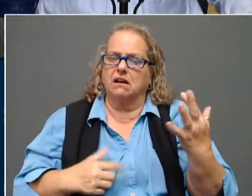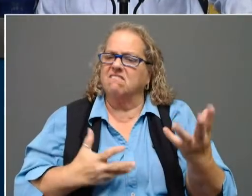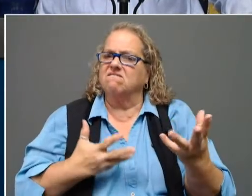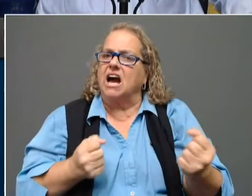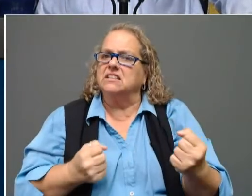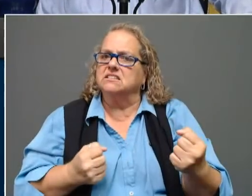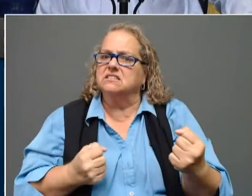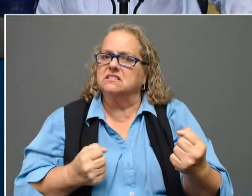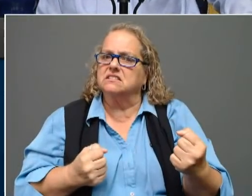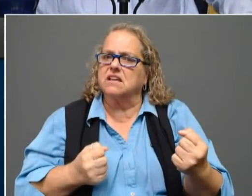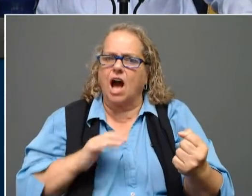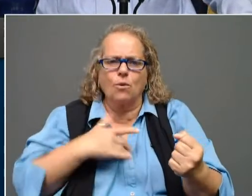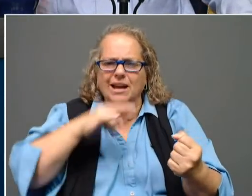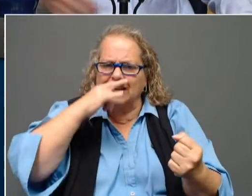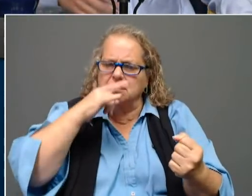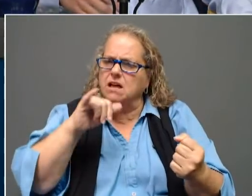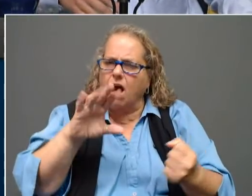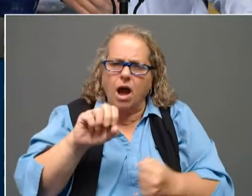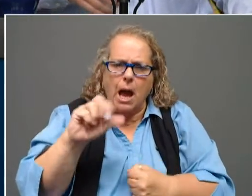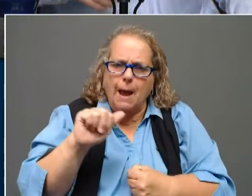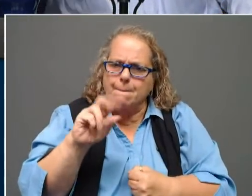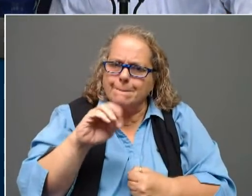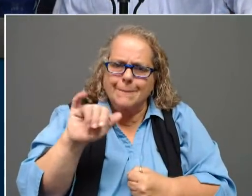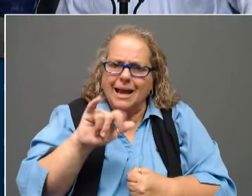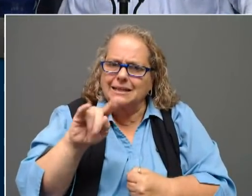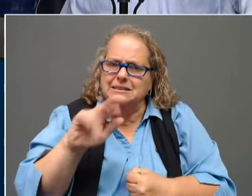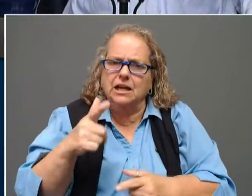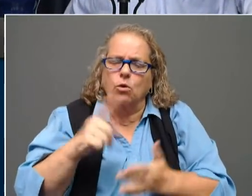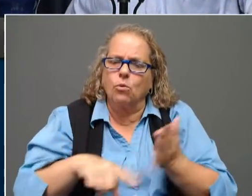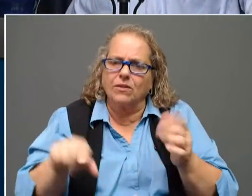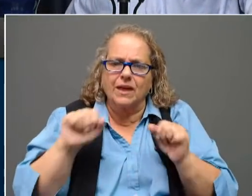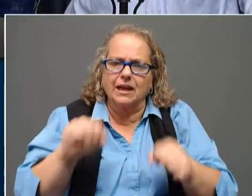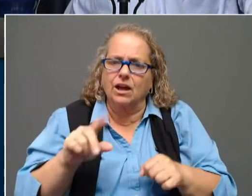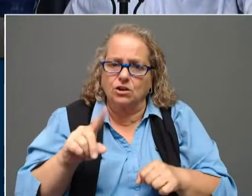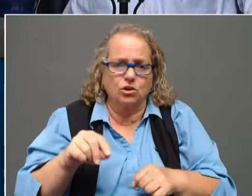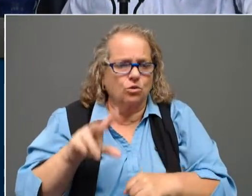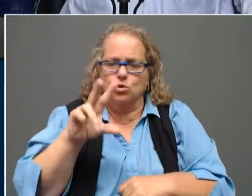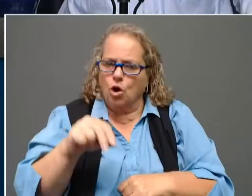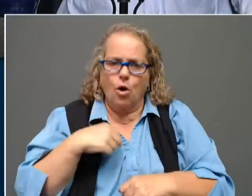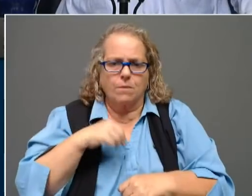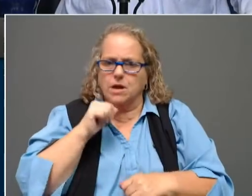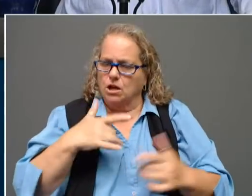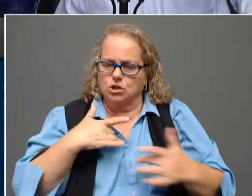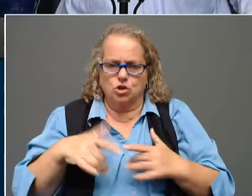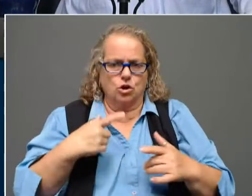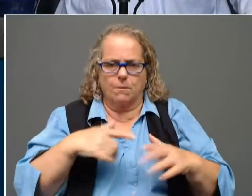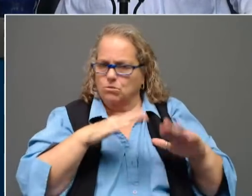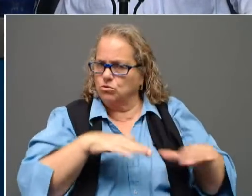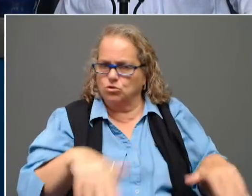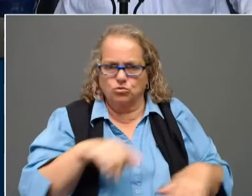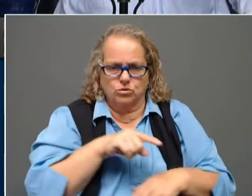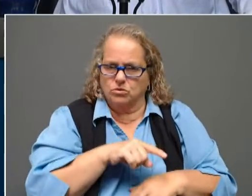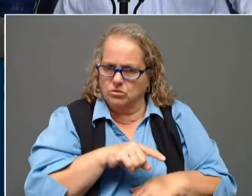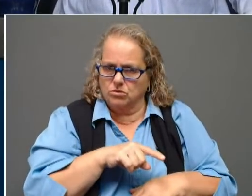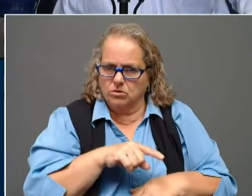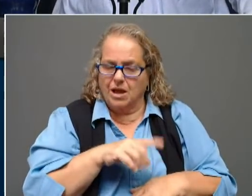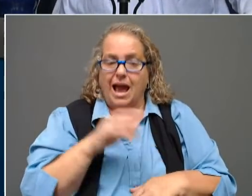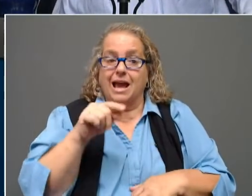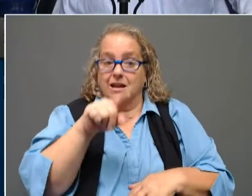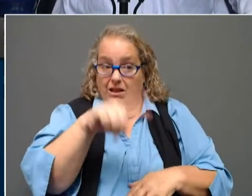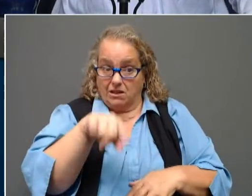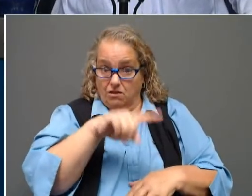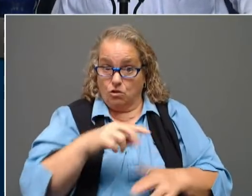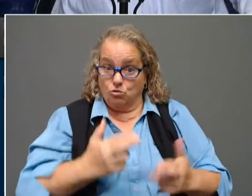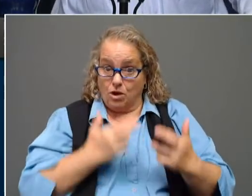our kids are amazing in what they can do. So no, I'm not concerned about that, and this protects everybody who works in the